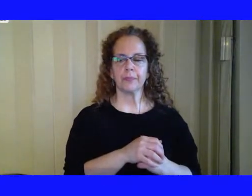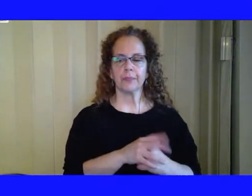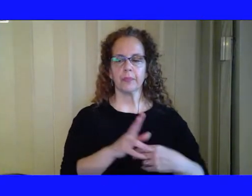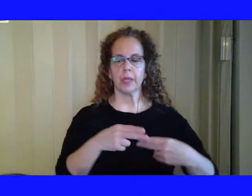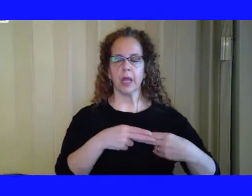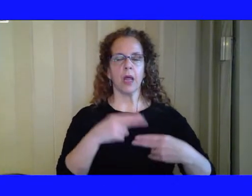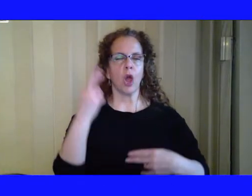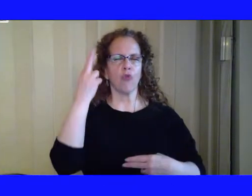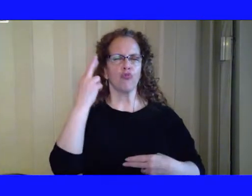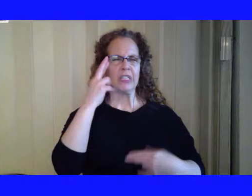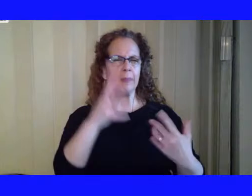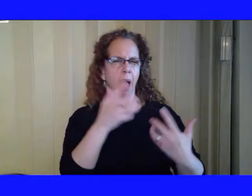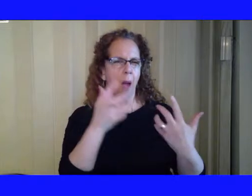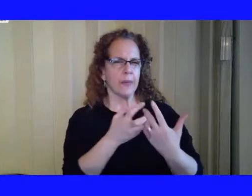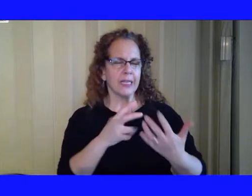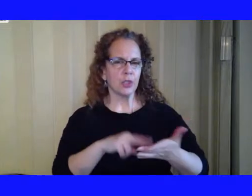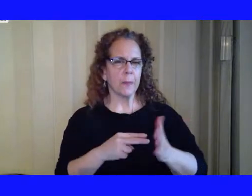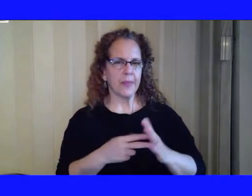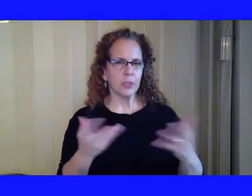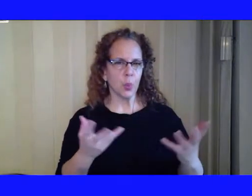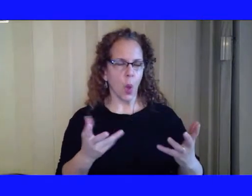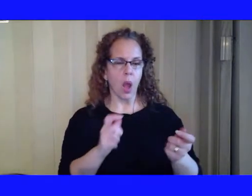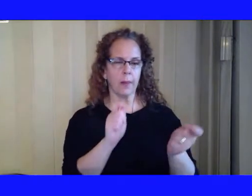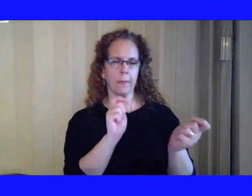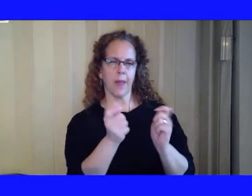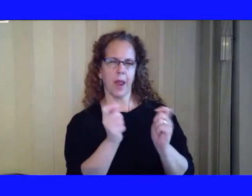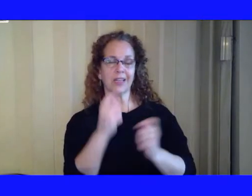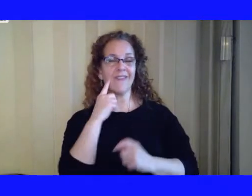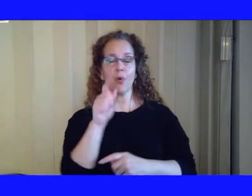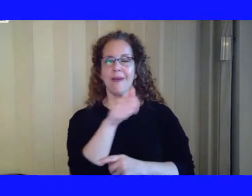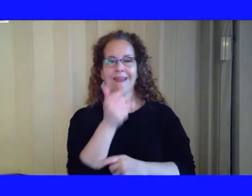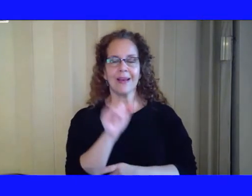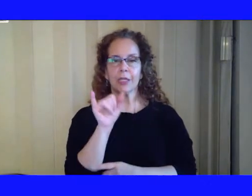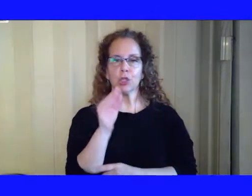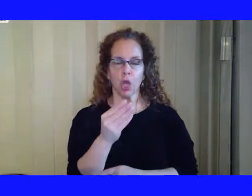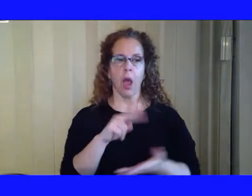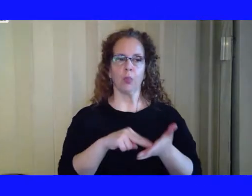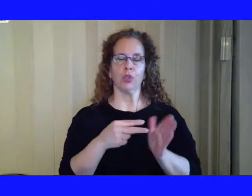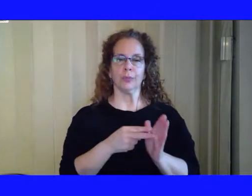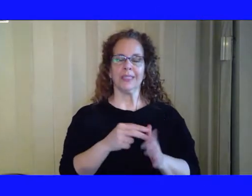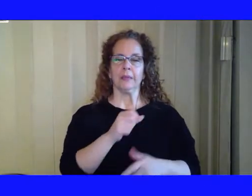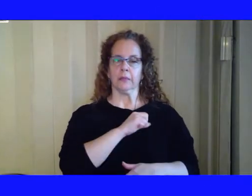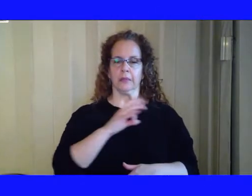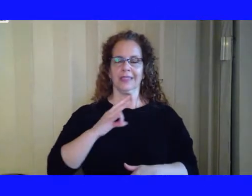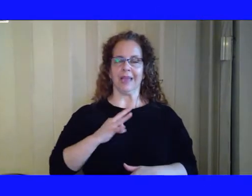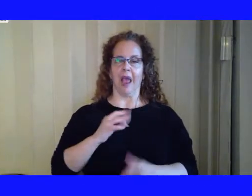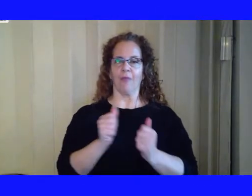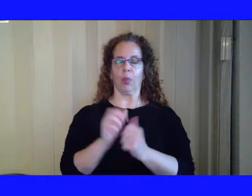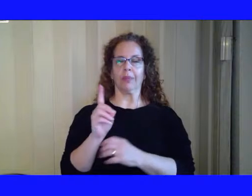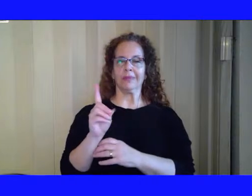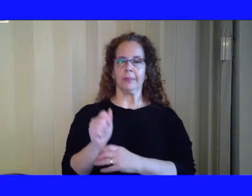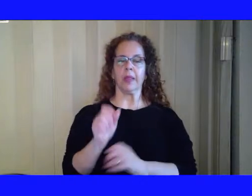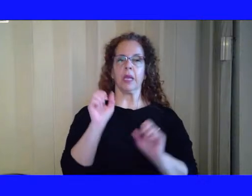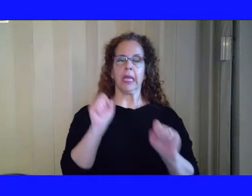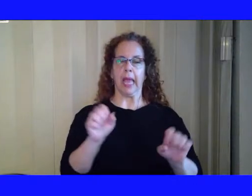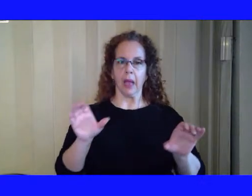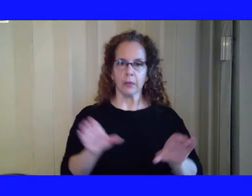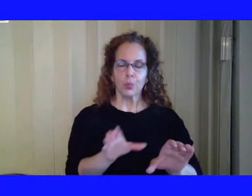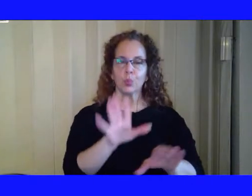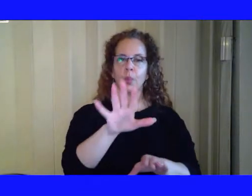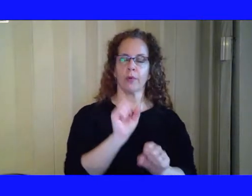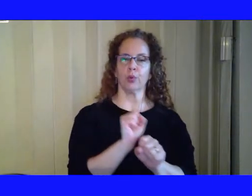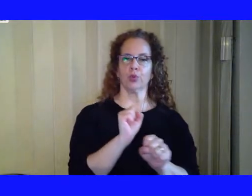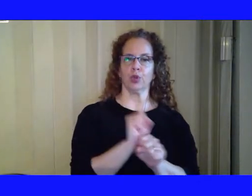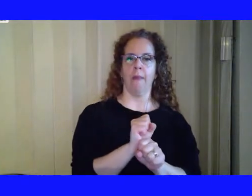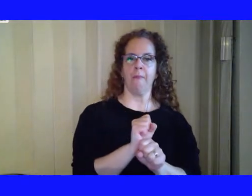State Division of Human Rights, or the Federal Equal Employment Opportunity Commission. And the office is responsible for responding to all